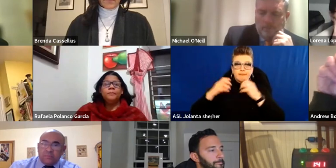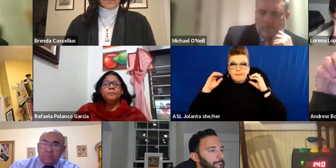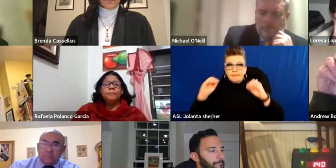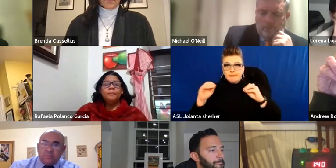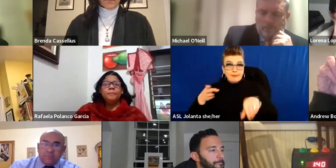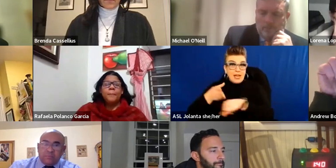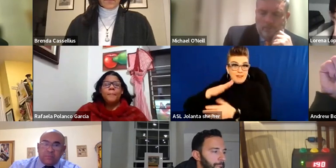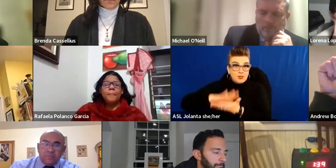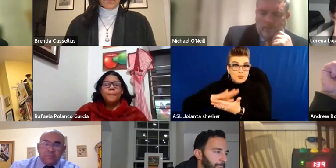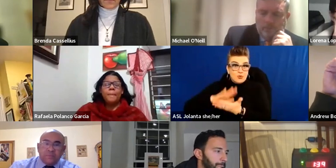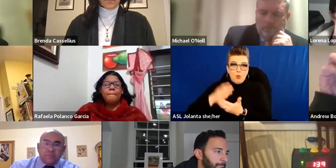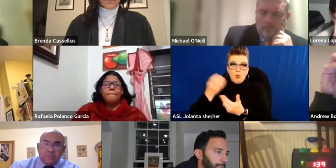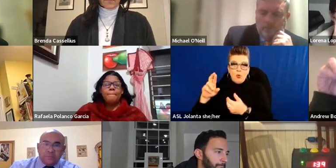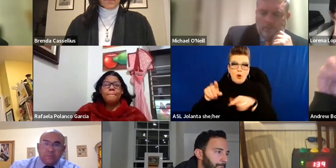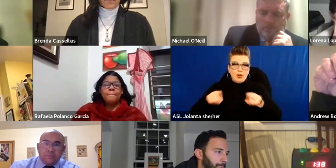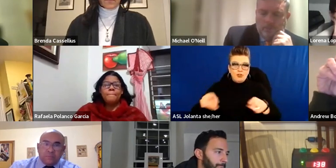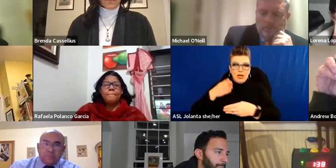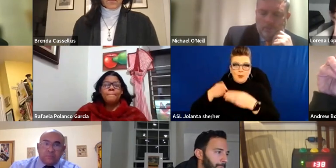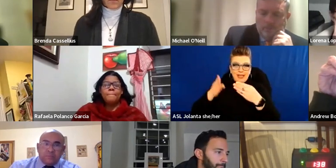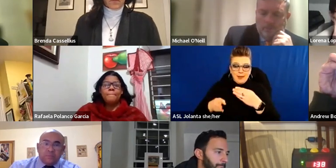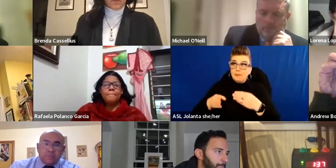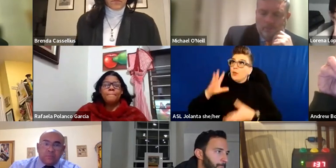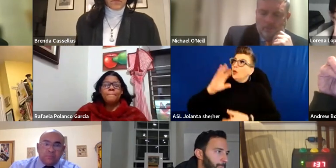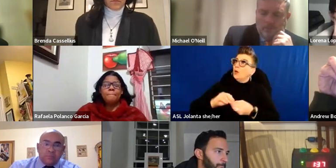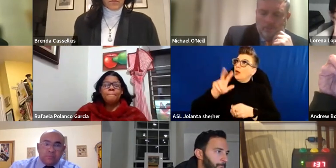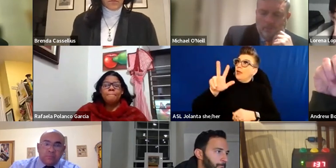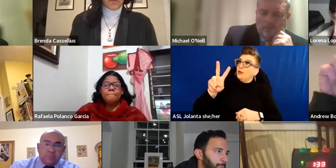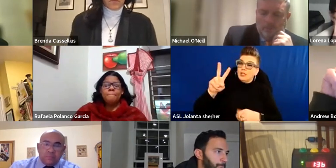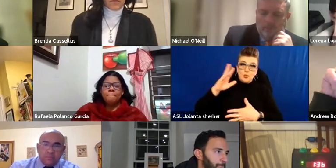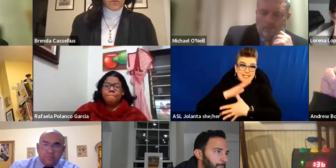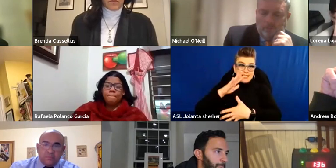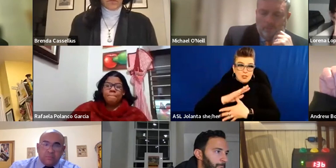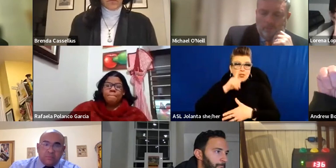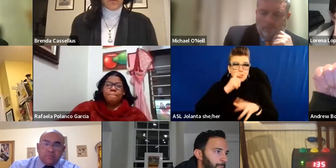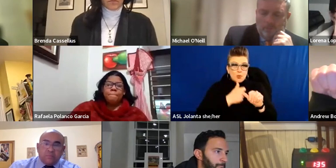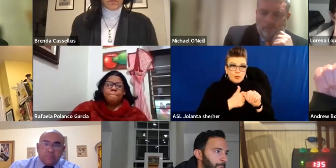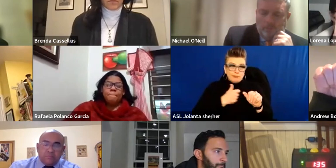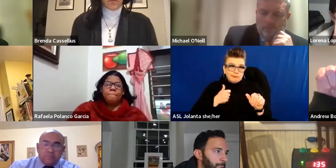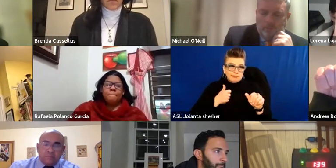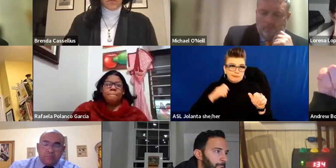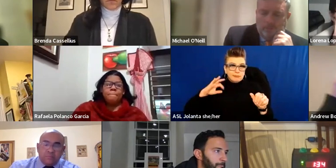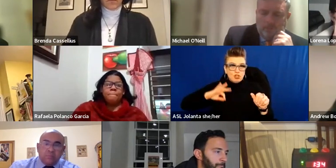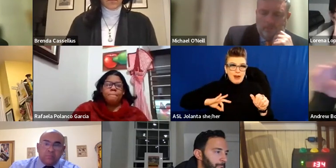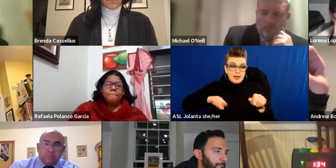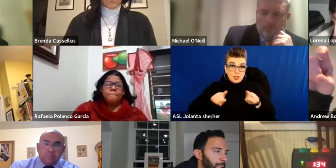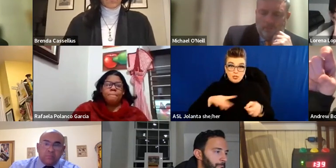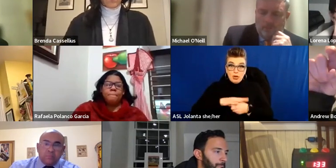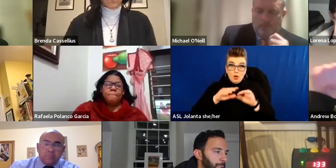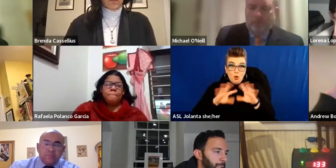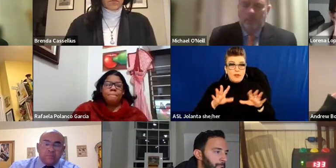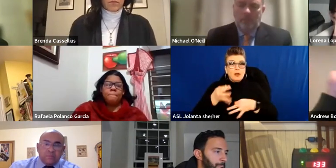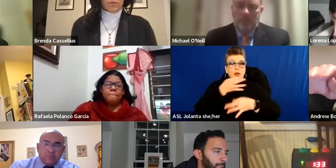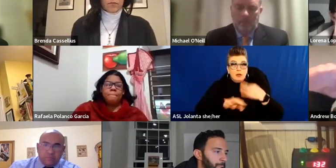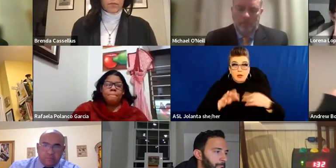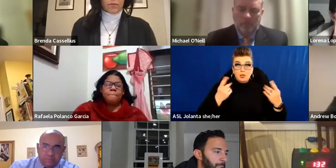after school or on weekends we're focused we have 32 seniors right now who fell behind on credits during covid and so they're taking their full course